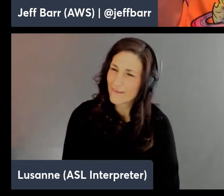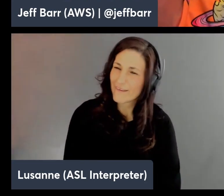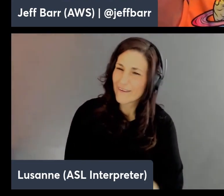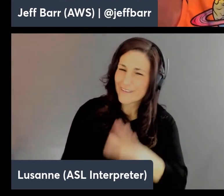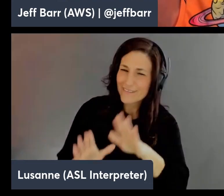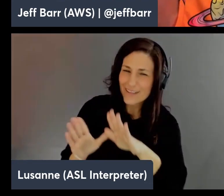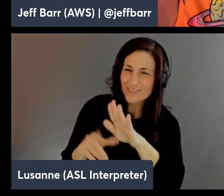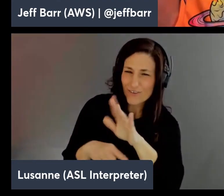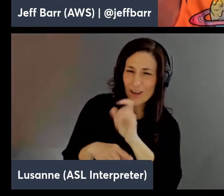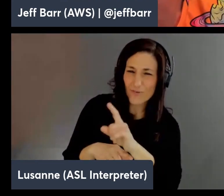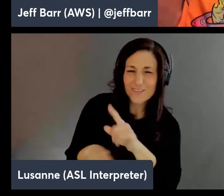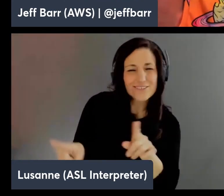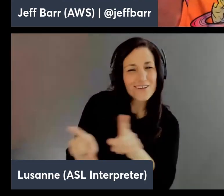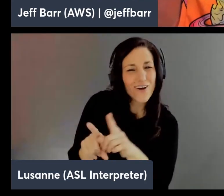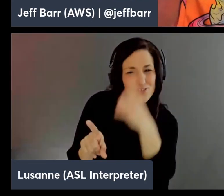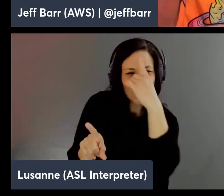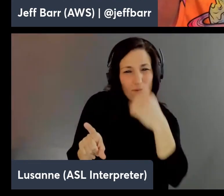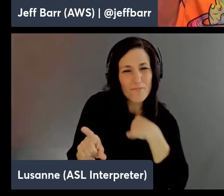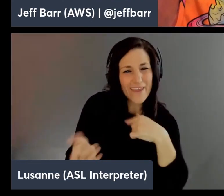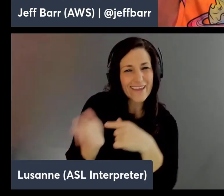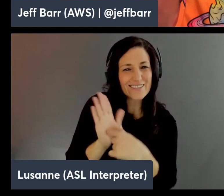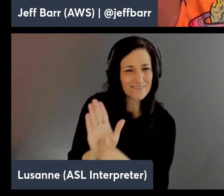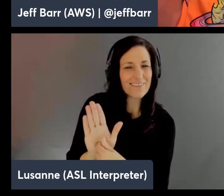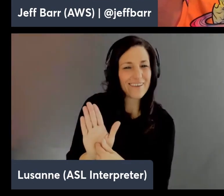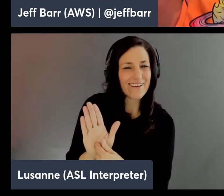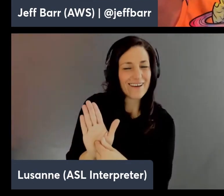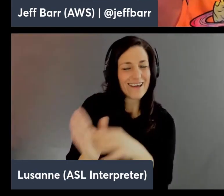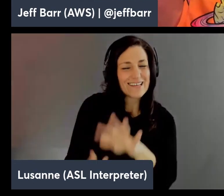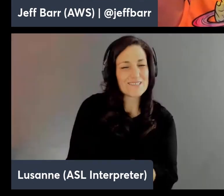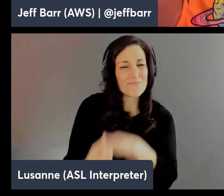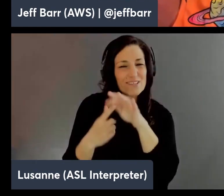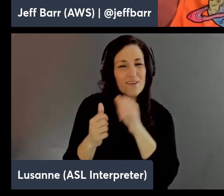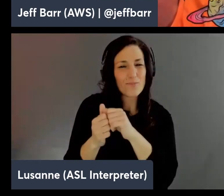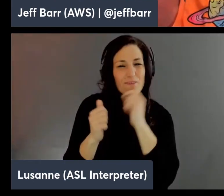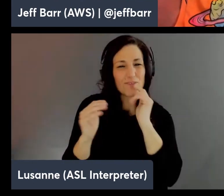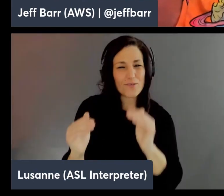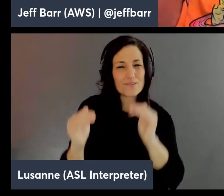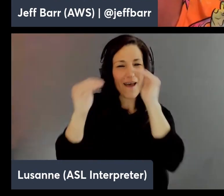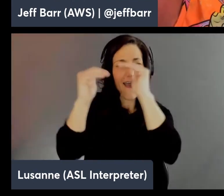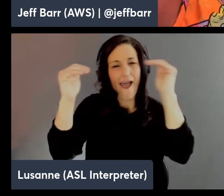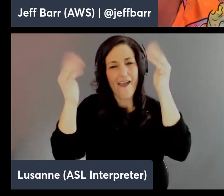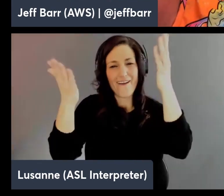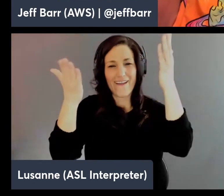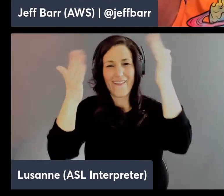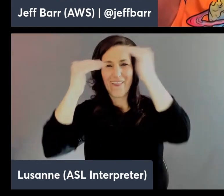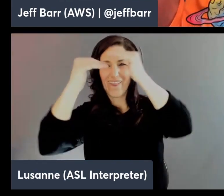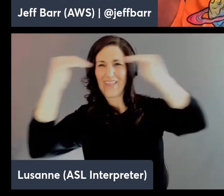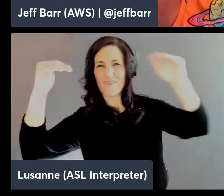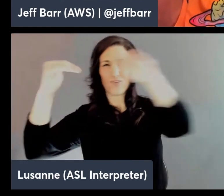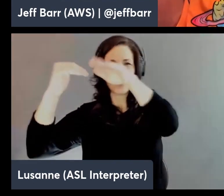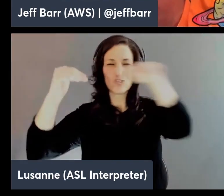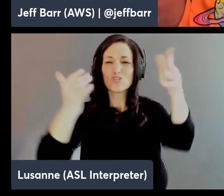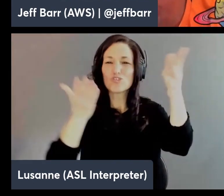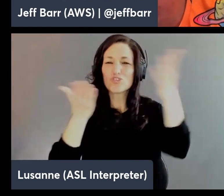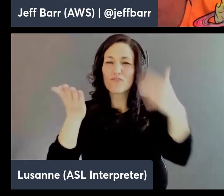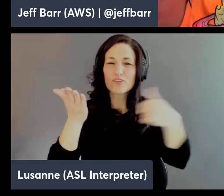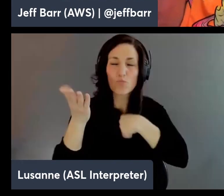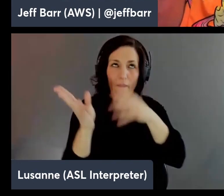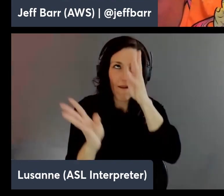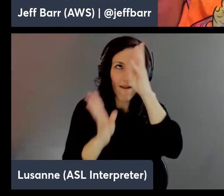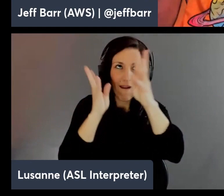And to me, it also points out that, especially with our higher level services, we continue to innovate beneath the